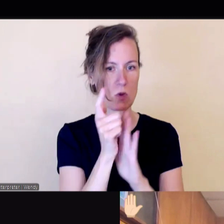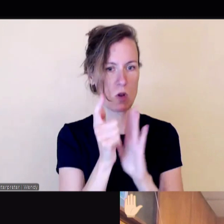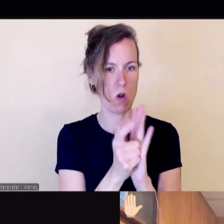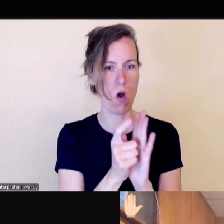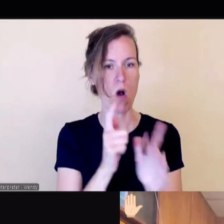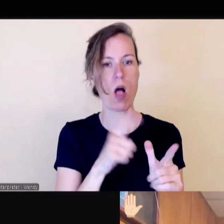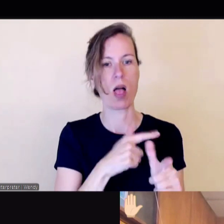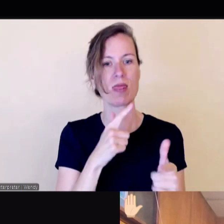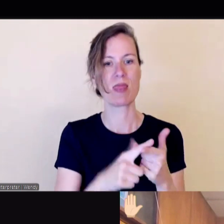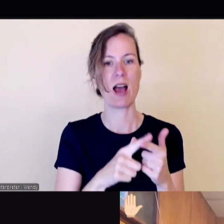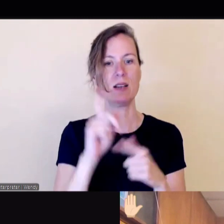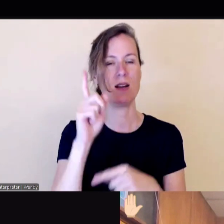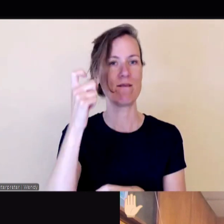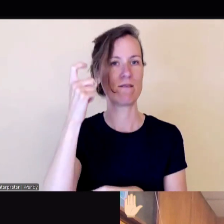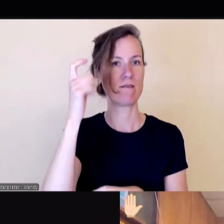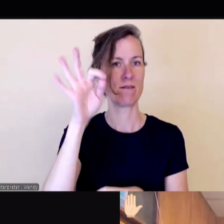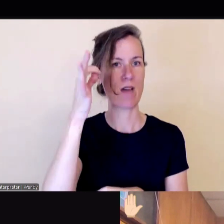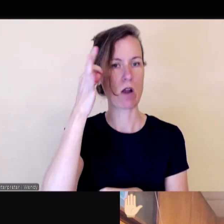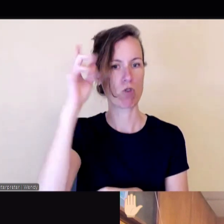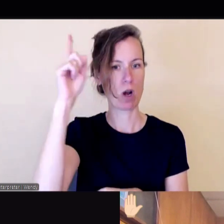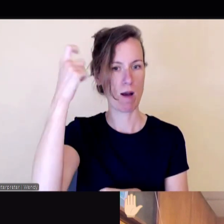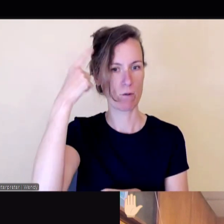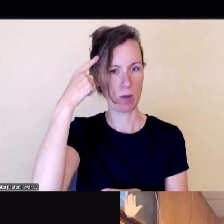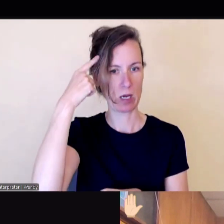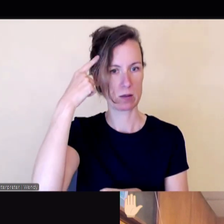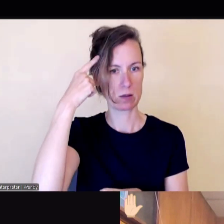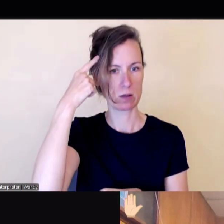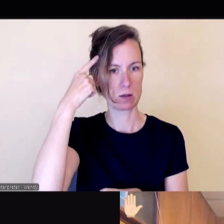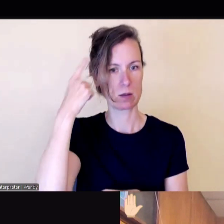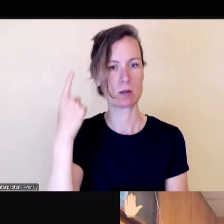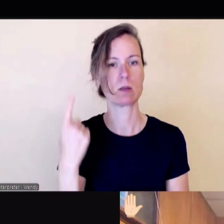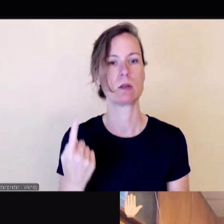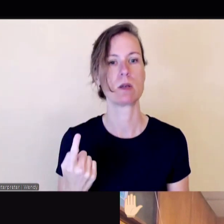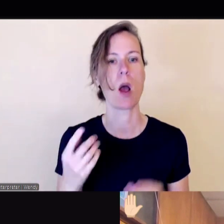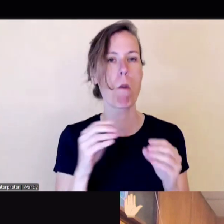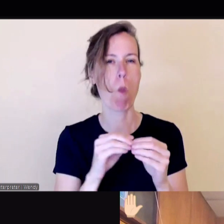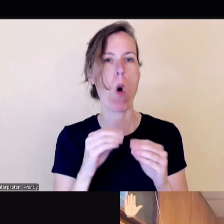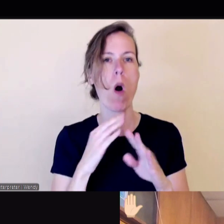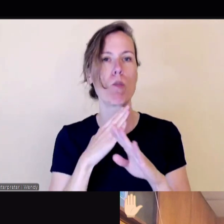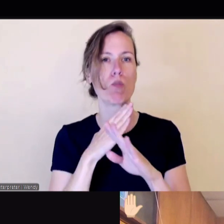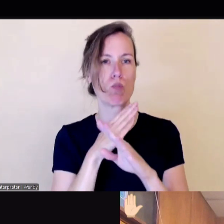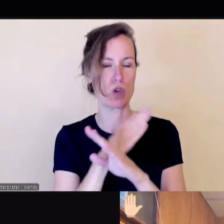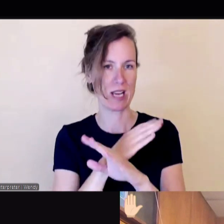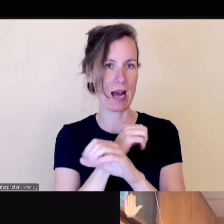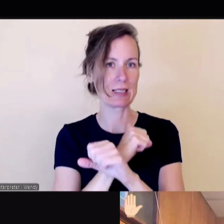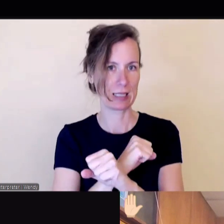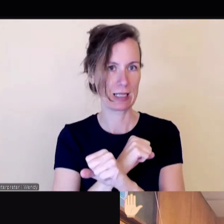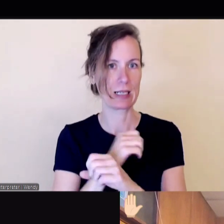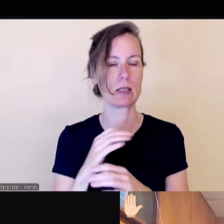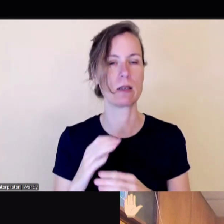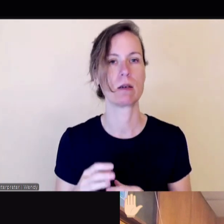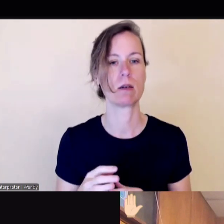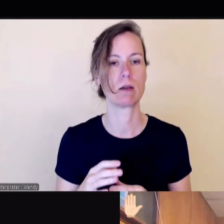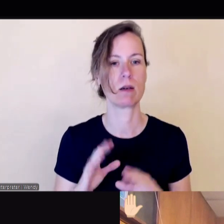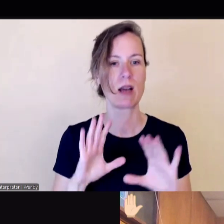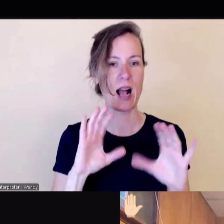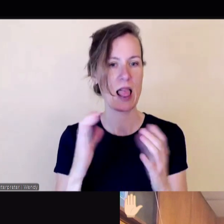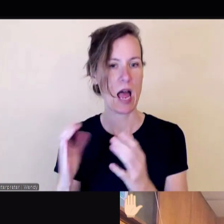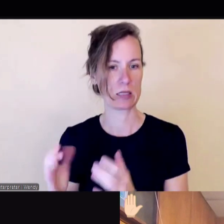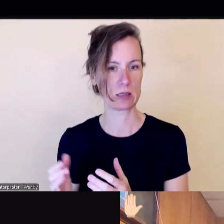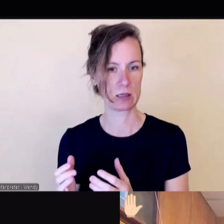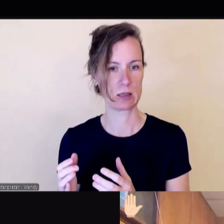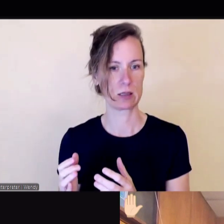There's more details about that. But if we received it in our county, we would then share it with the EEOC that this case had been filed, in the sense